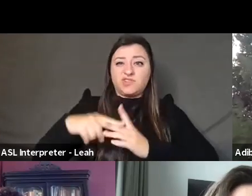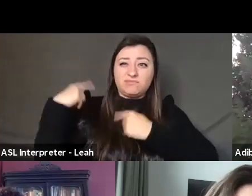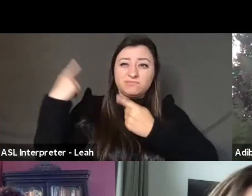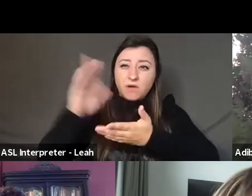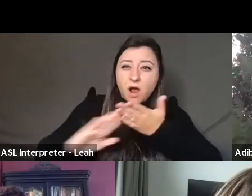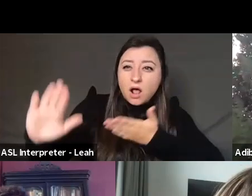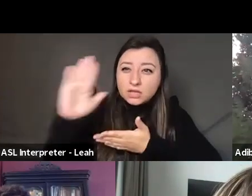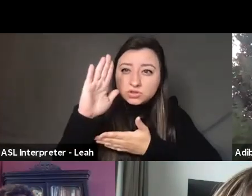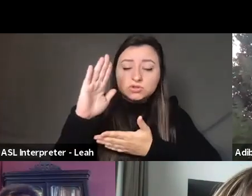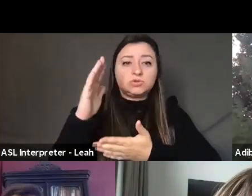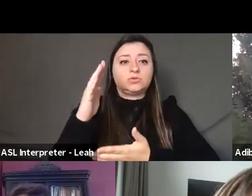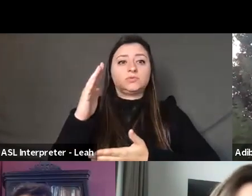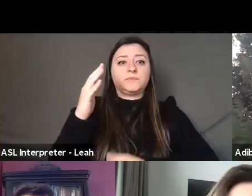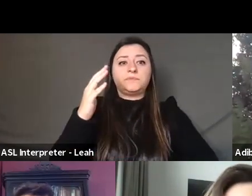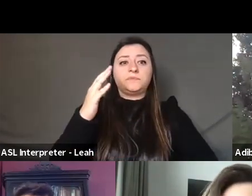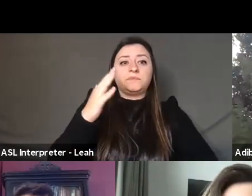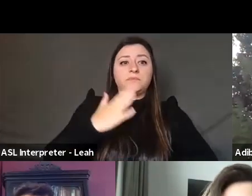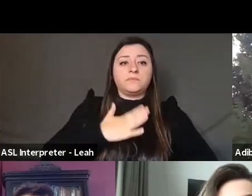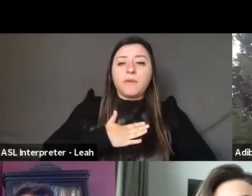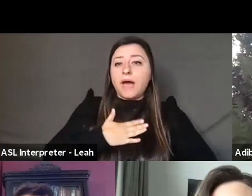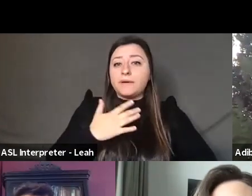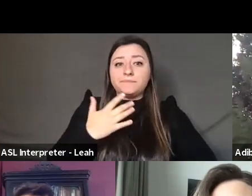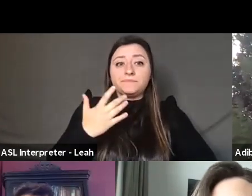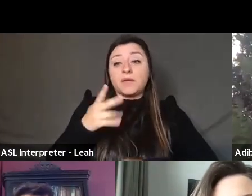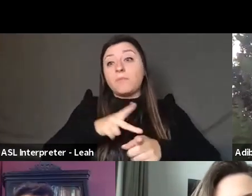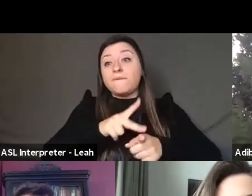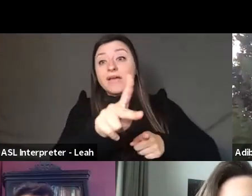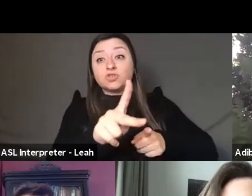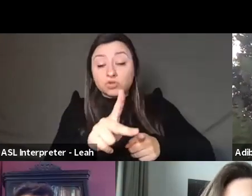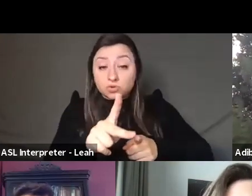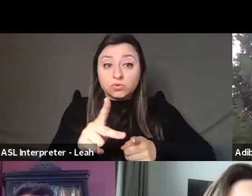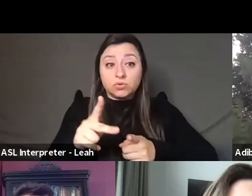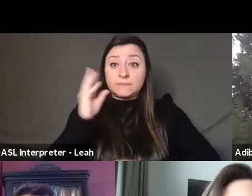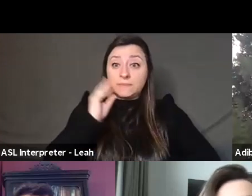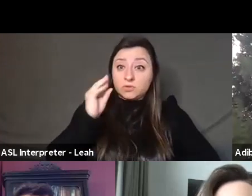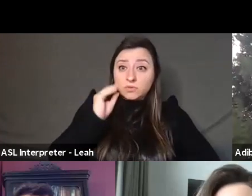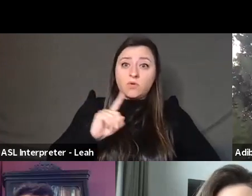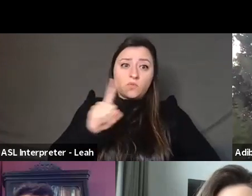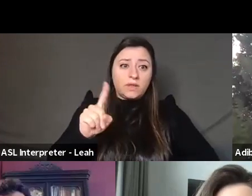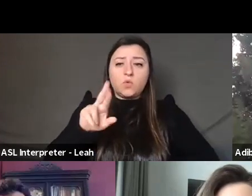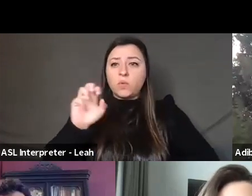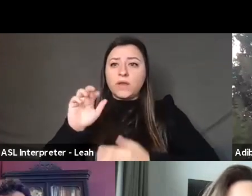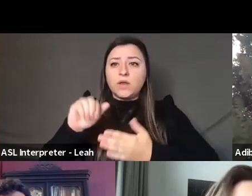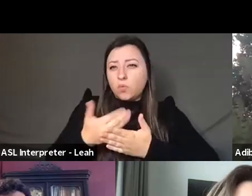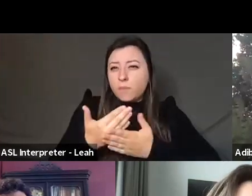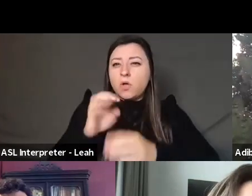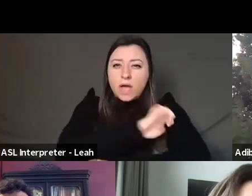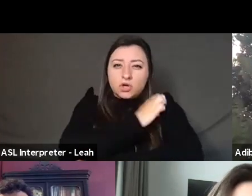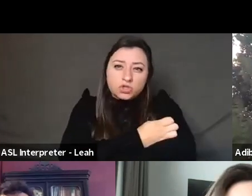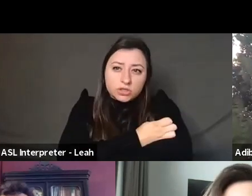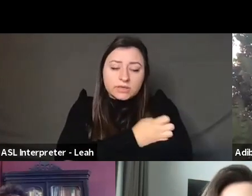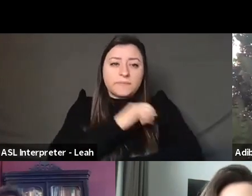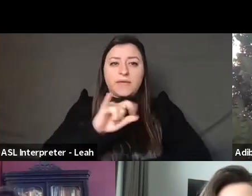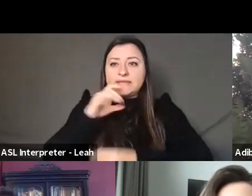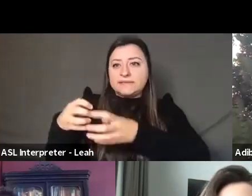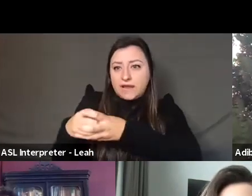years, and my expertise, my professional expertise, actually spans renewable energy, which is a sector